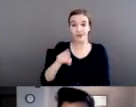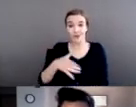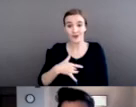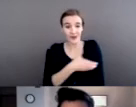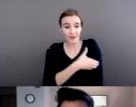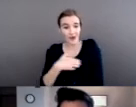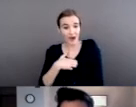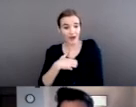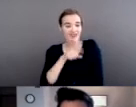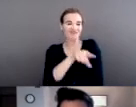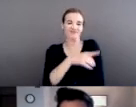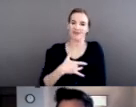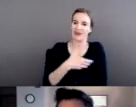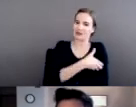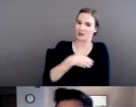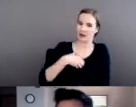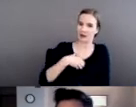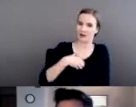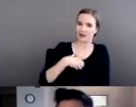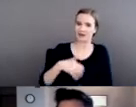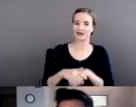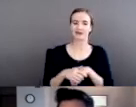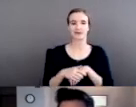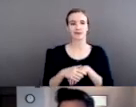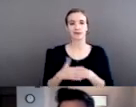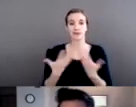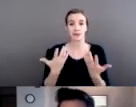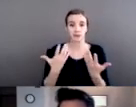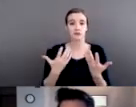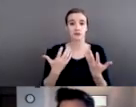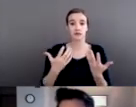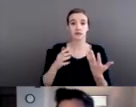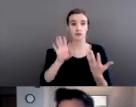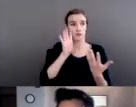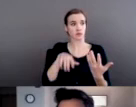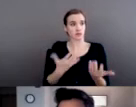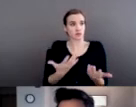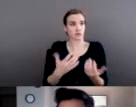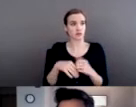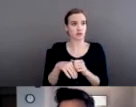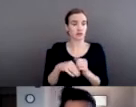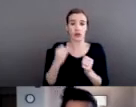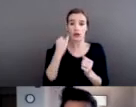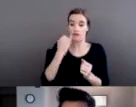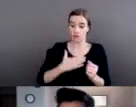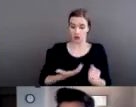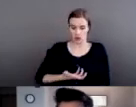also helps to know, like, for yourself or for others that, you know, you're not alone. Like, you don't